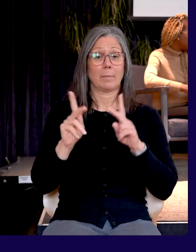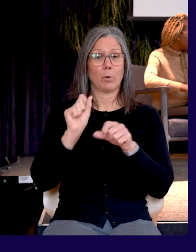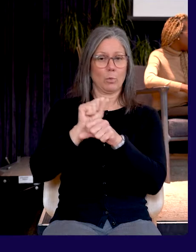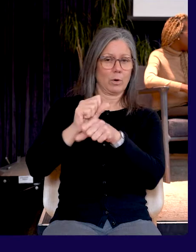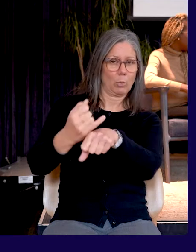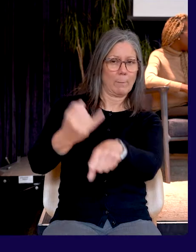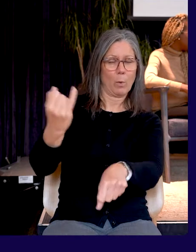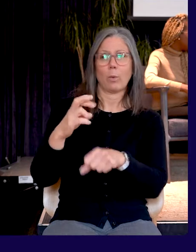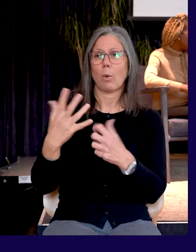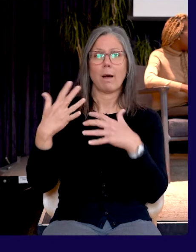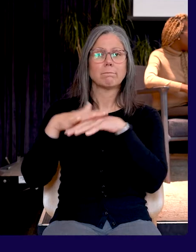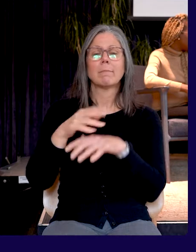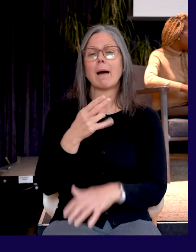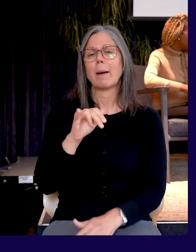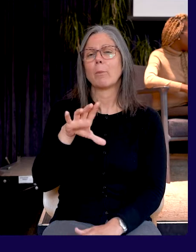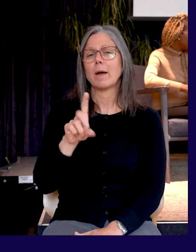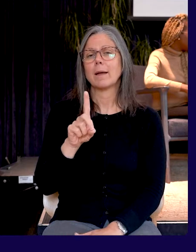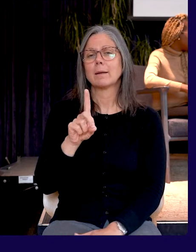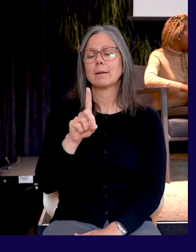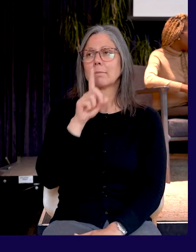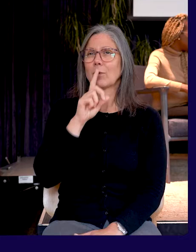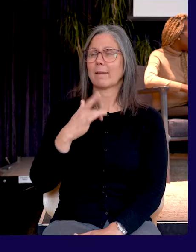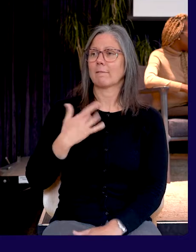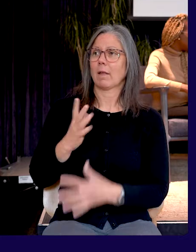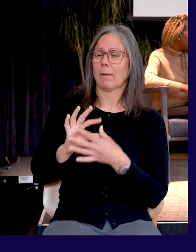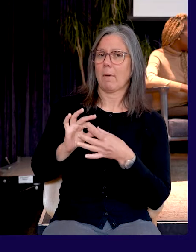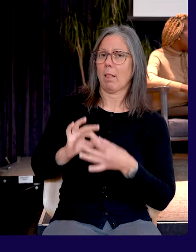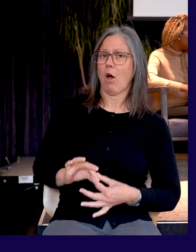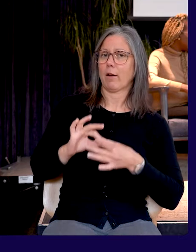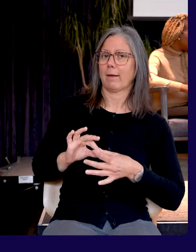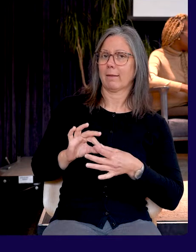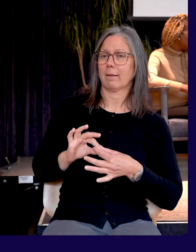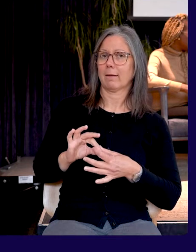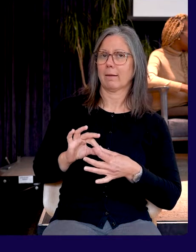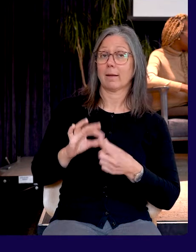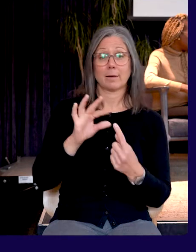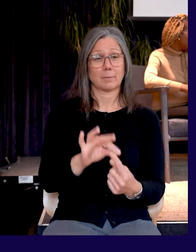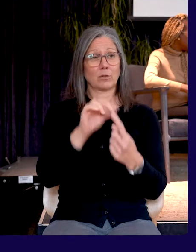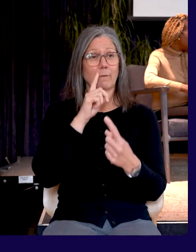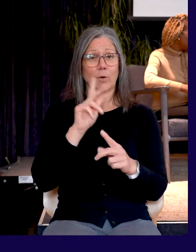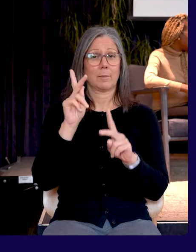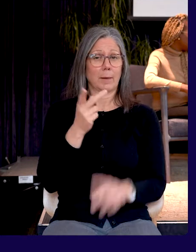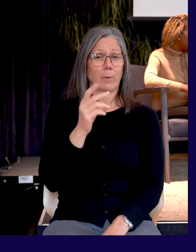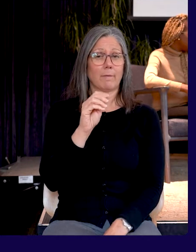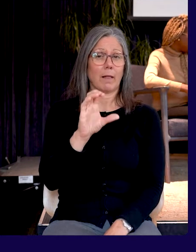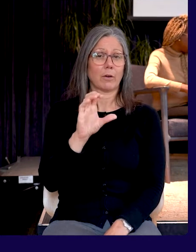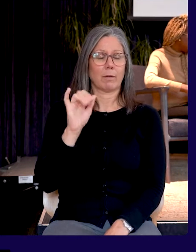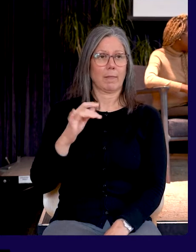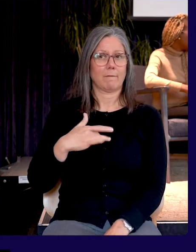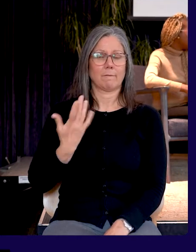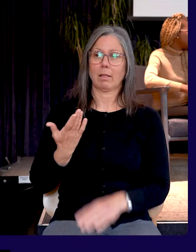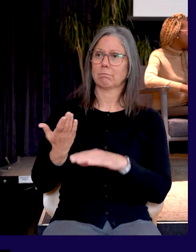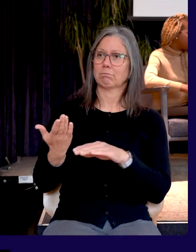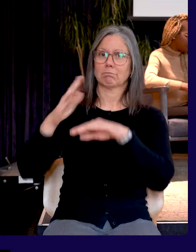remotely or in a hybrid fashion, that sense of belonging, particularly amongst employees of color, went up, right? That's